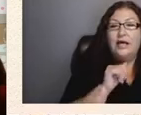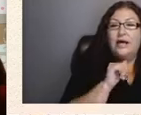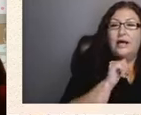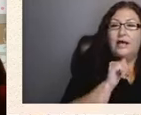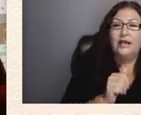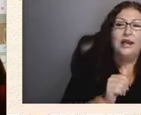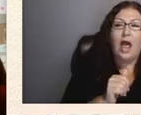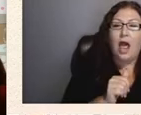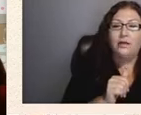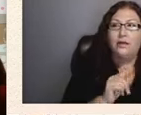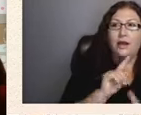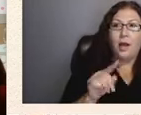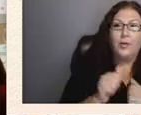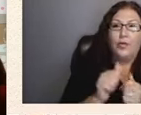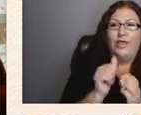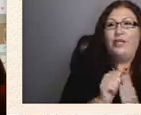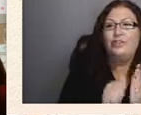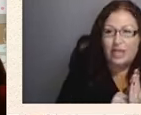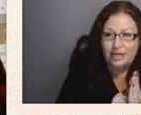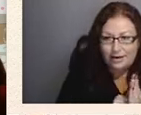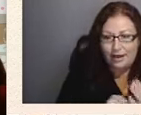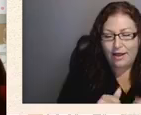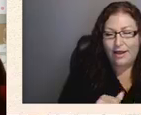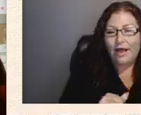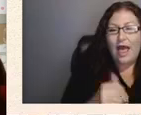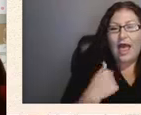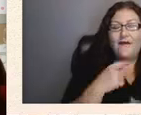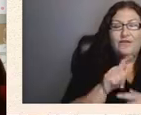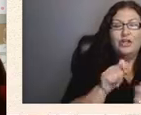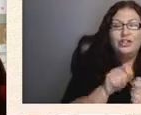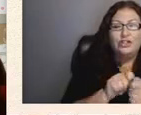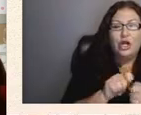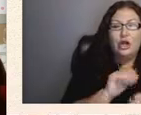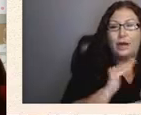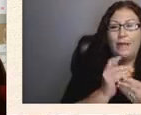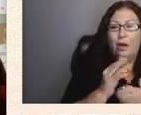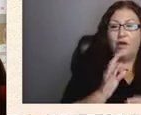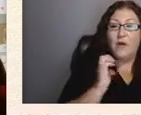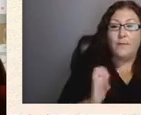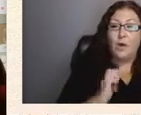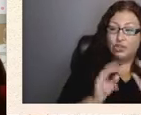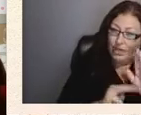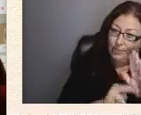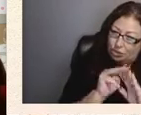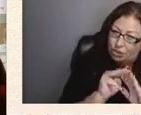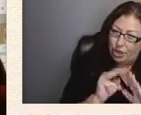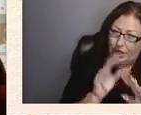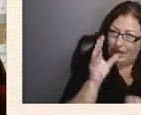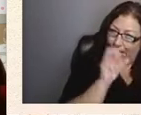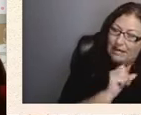agenda, having a certain amount of emotional maturity, I suppose.